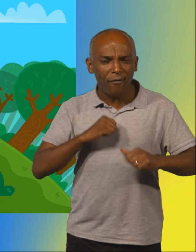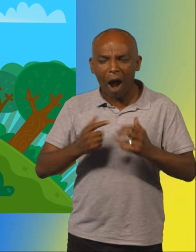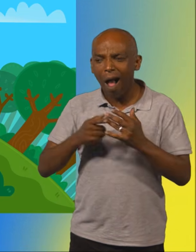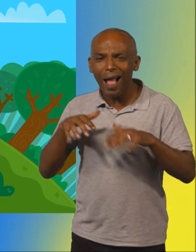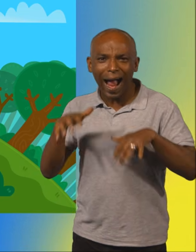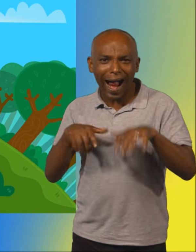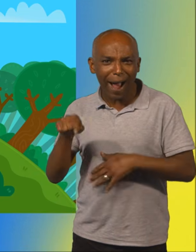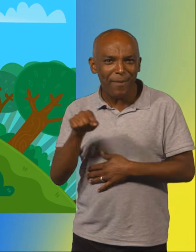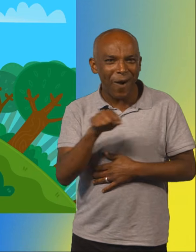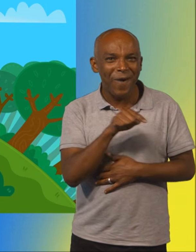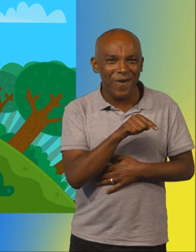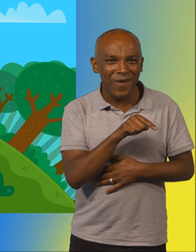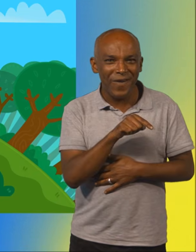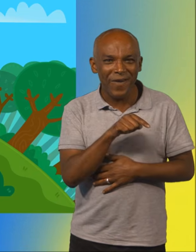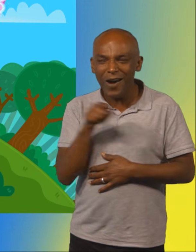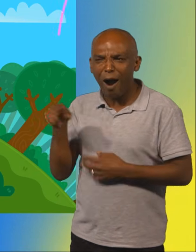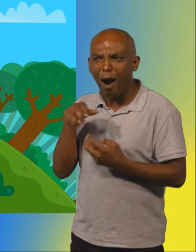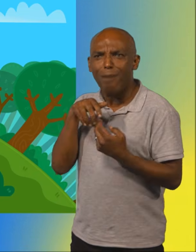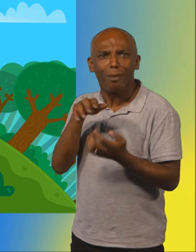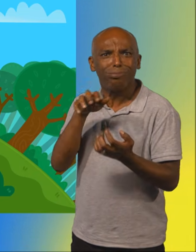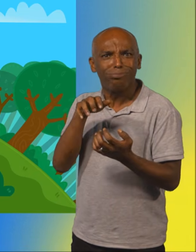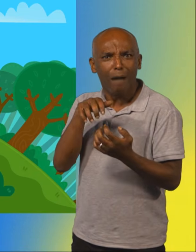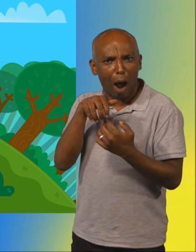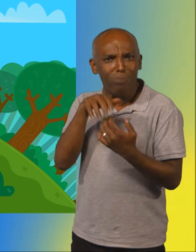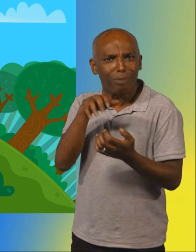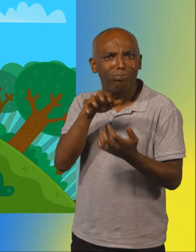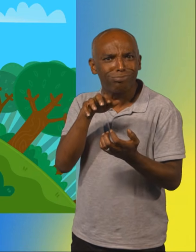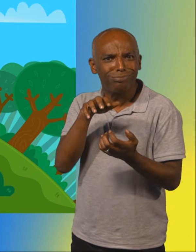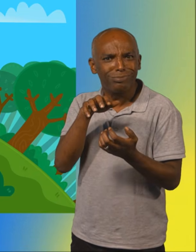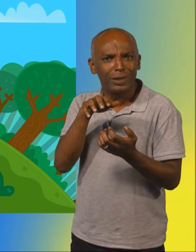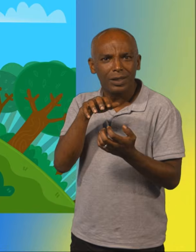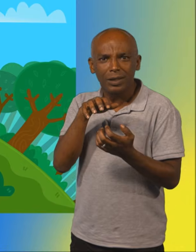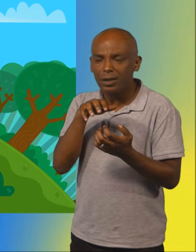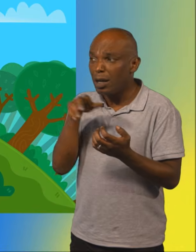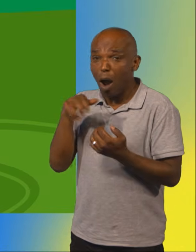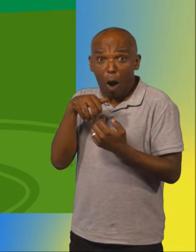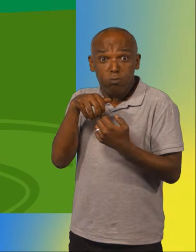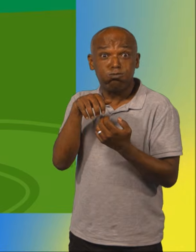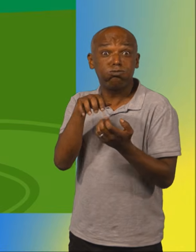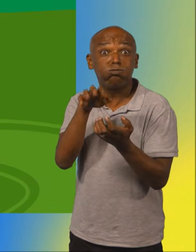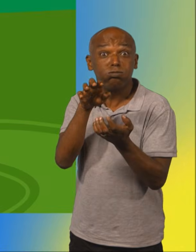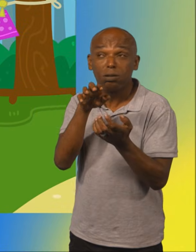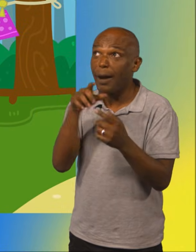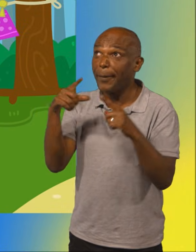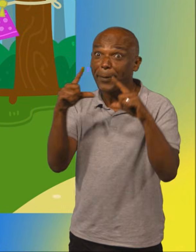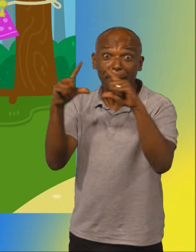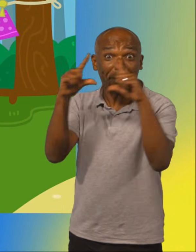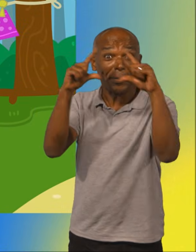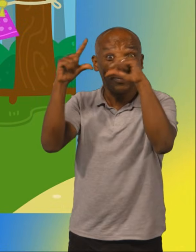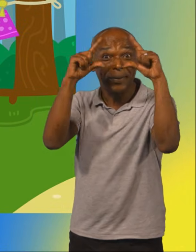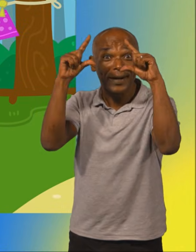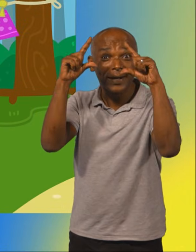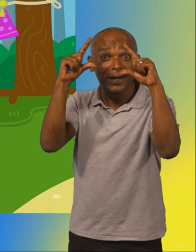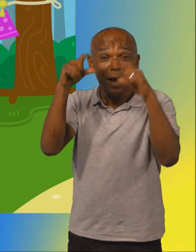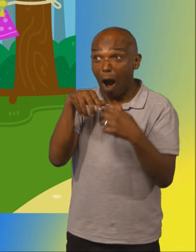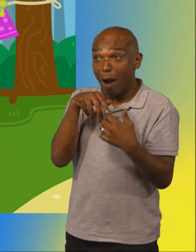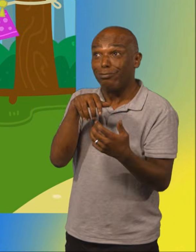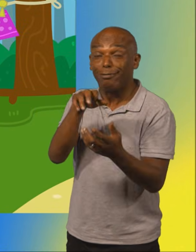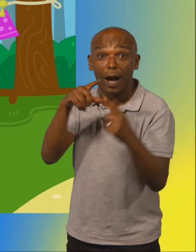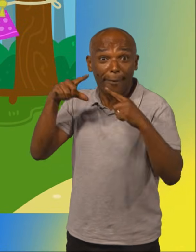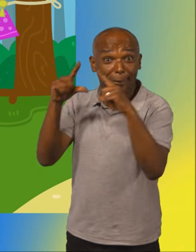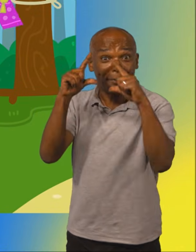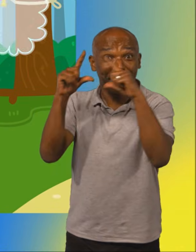huffed and puffed and whoosh, blew away their kites. He huffed and puffed